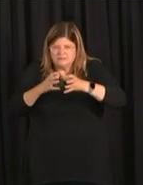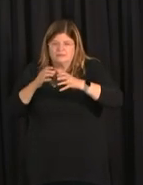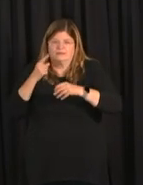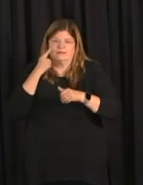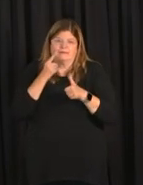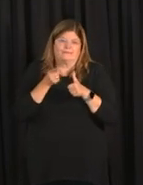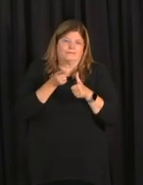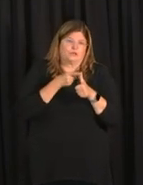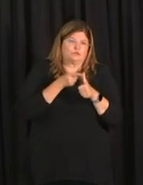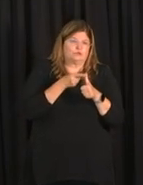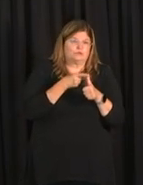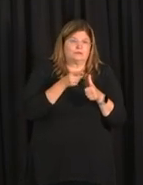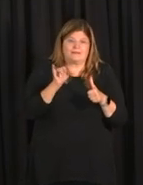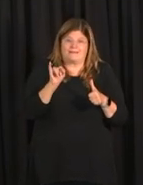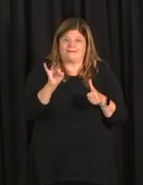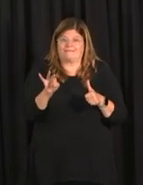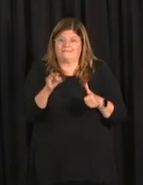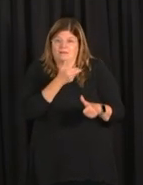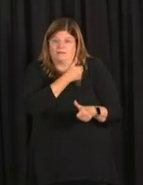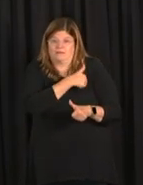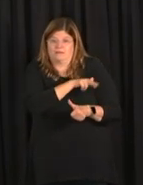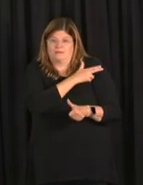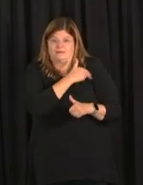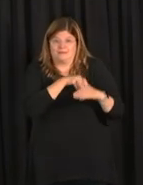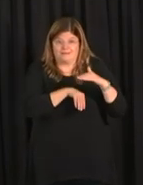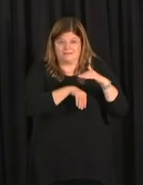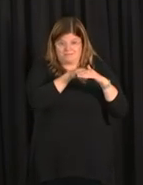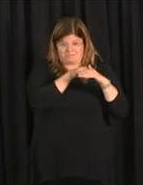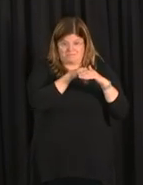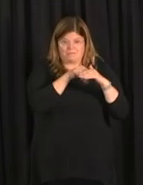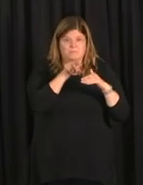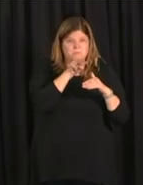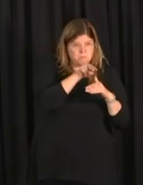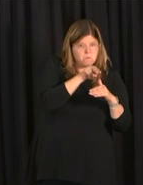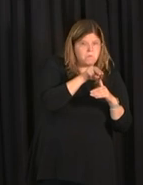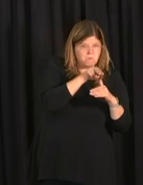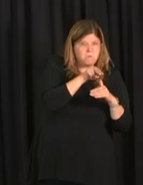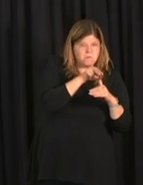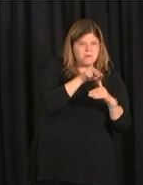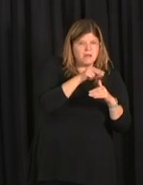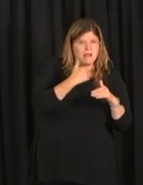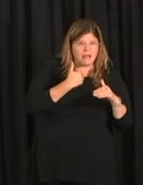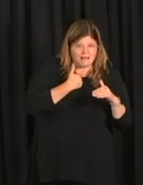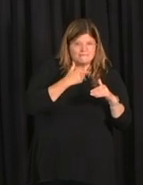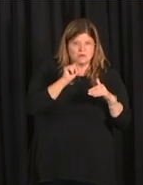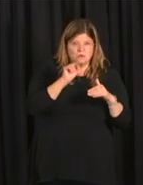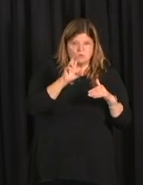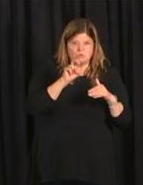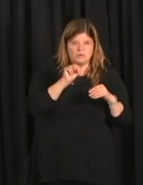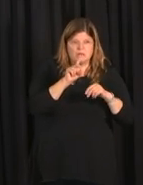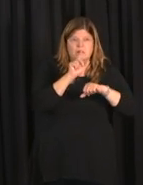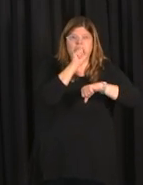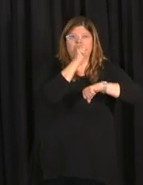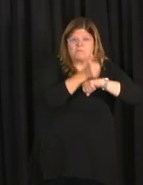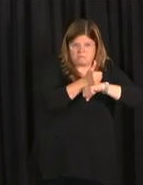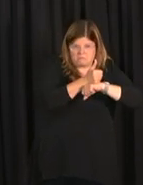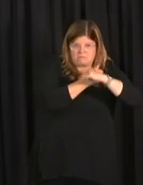for hospital capacity, you'll see where we have the trend line set